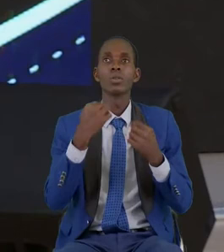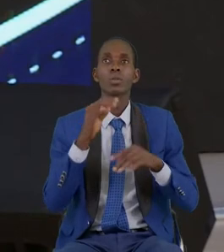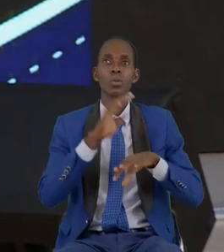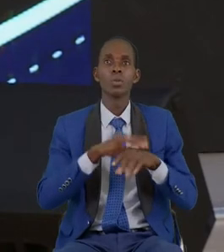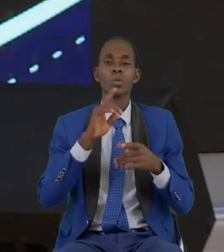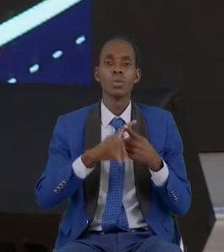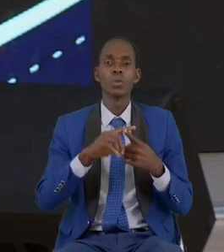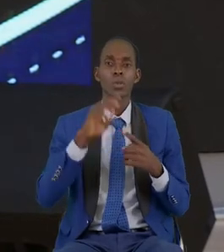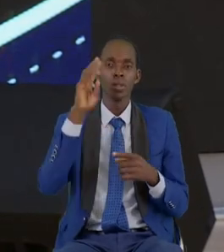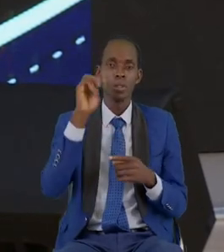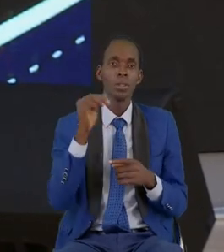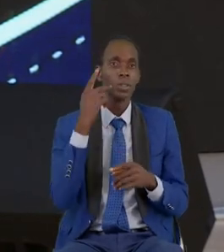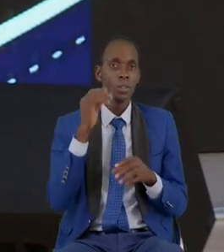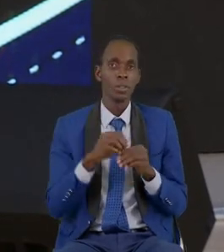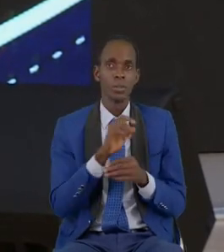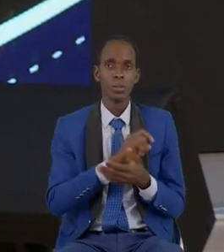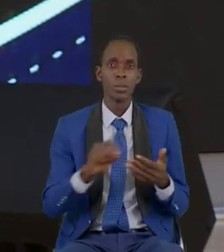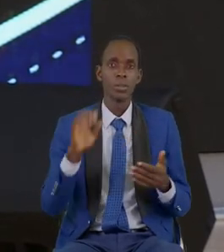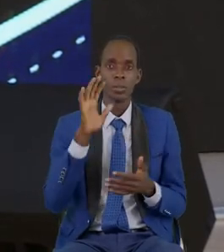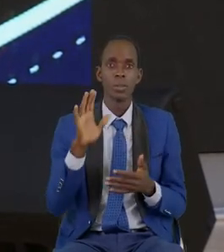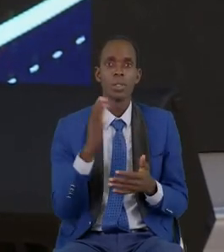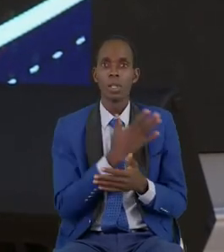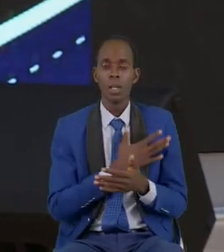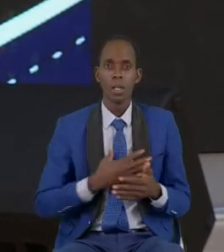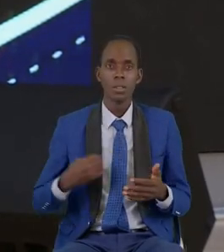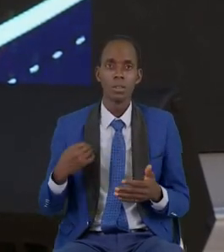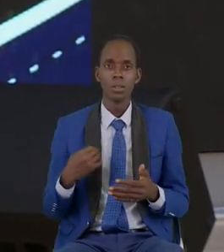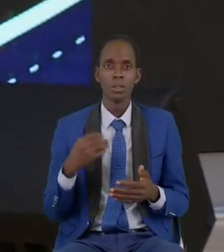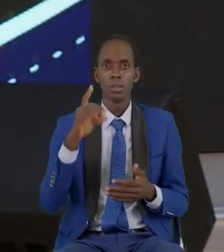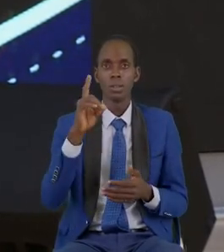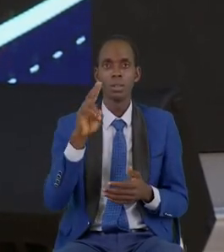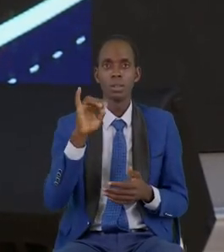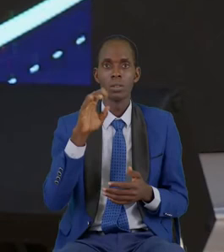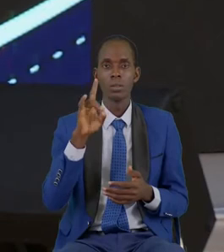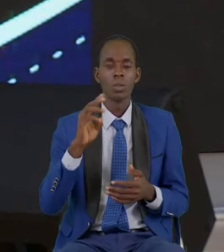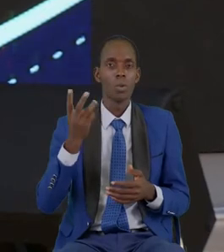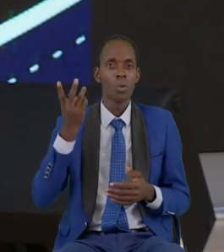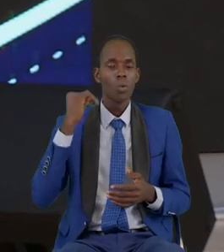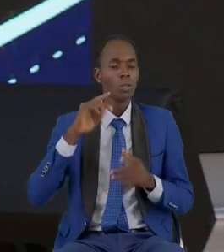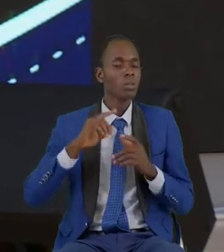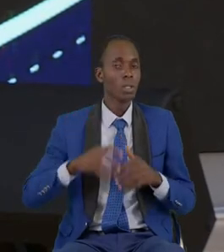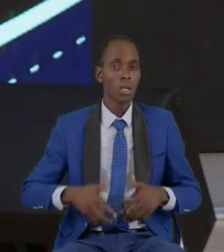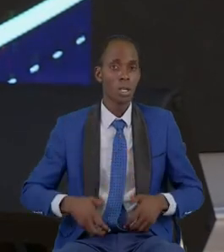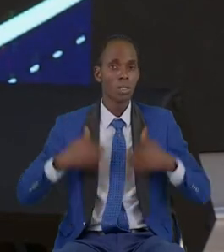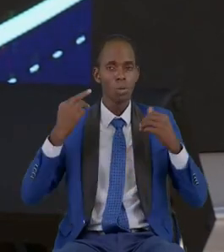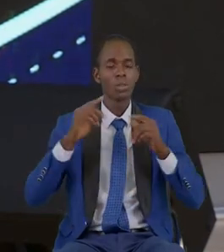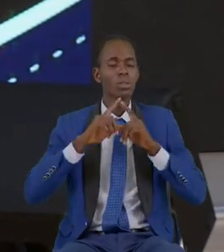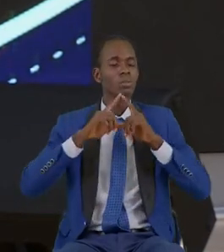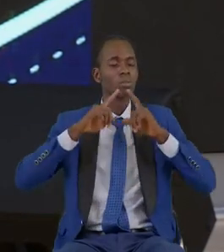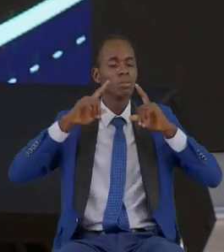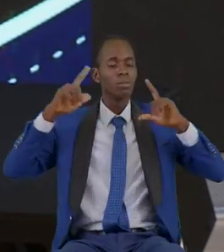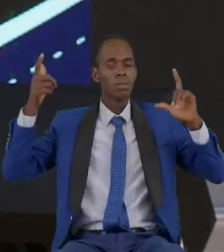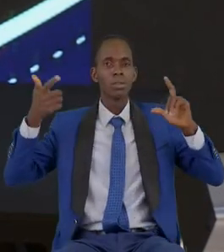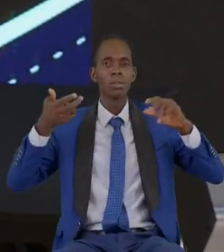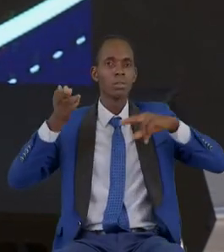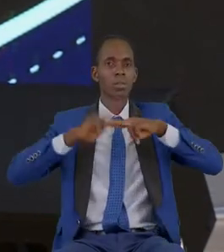verse 5, and David's anger was greatly kindled against the man, and